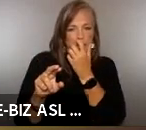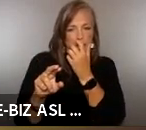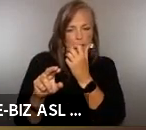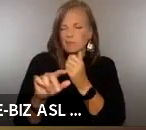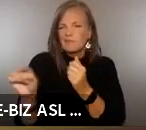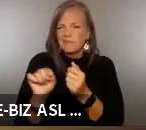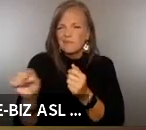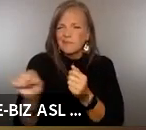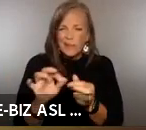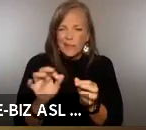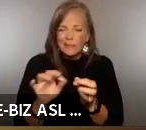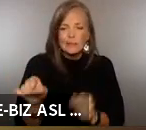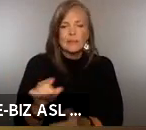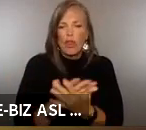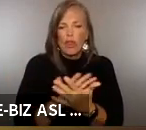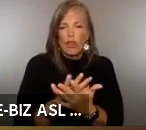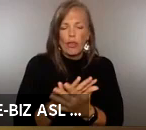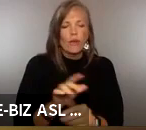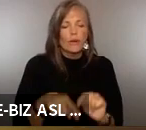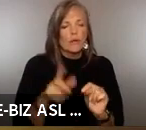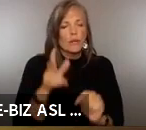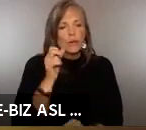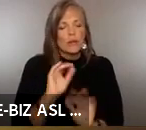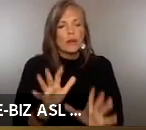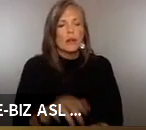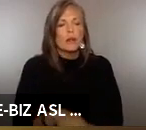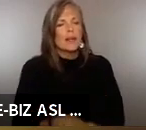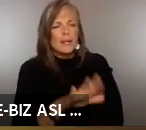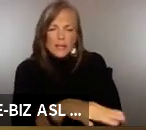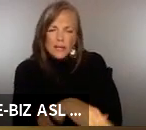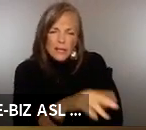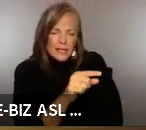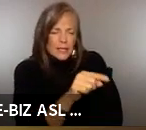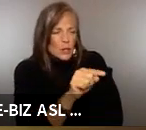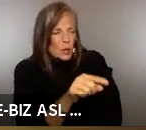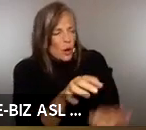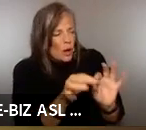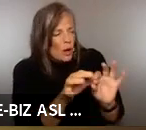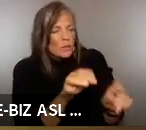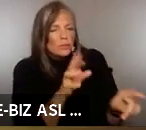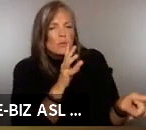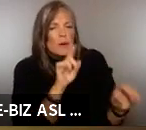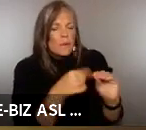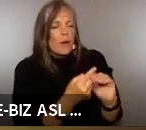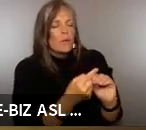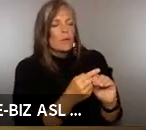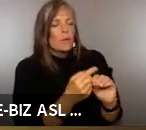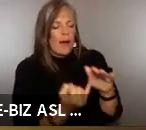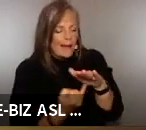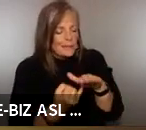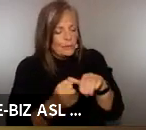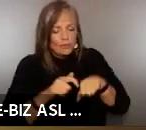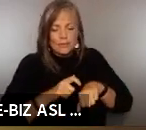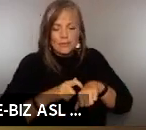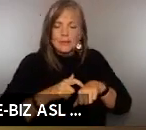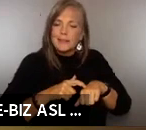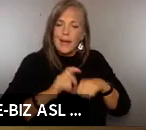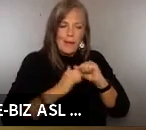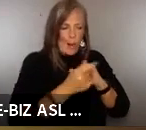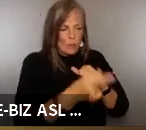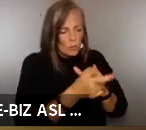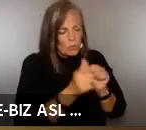kind of period of isolation. And if you could talk on that, how you're trying to continue your